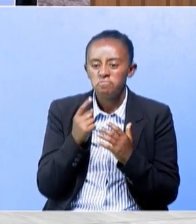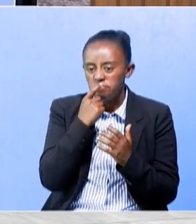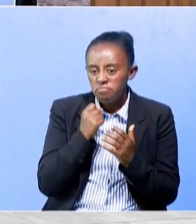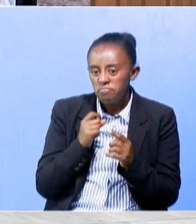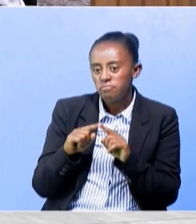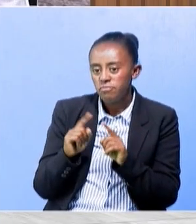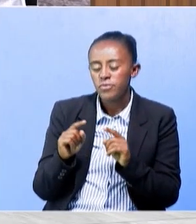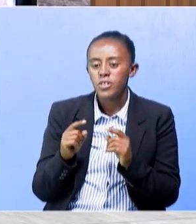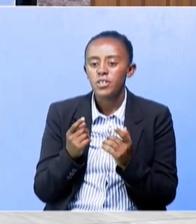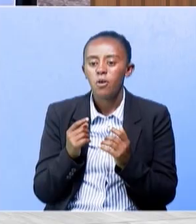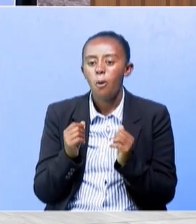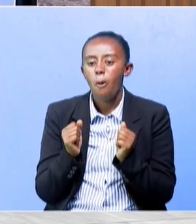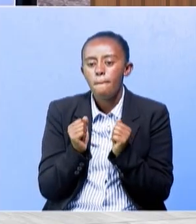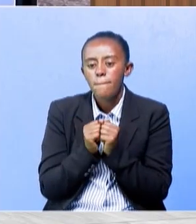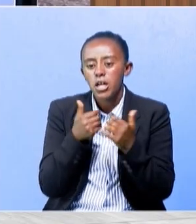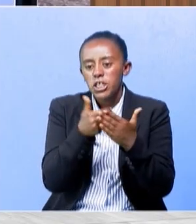and companion.